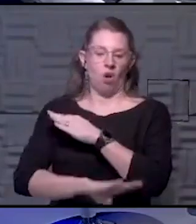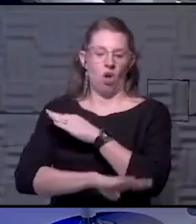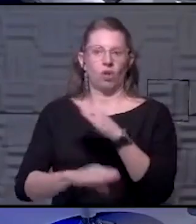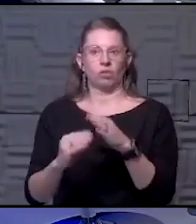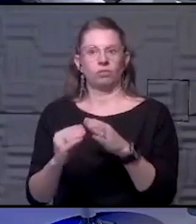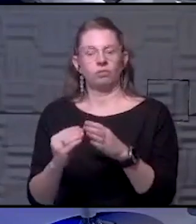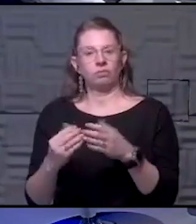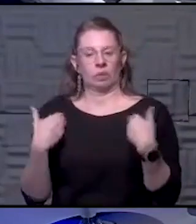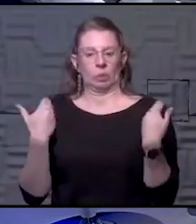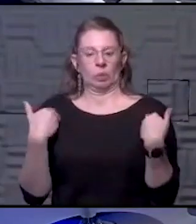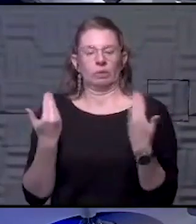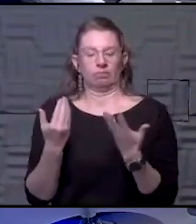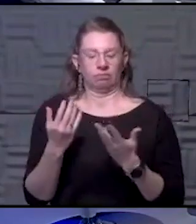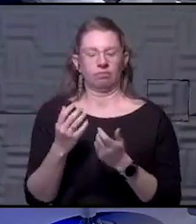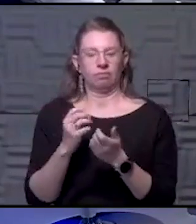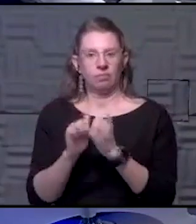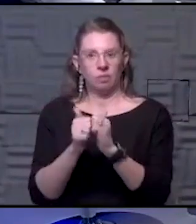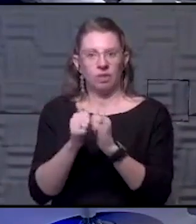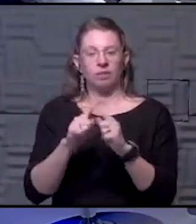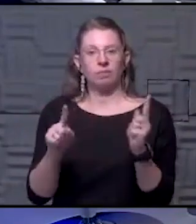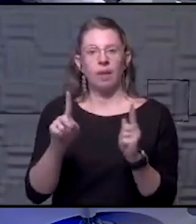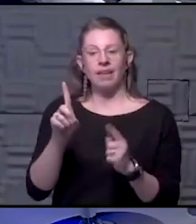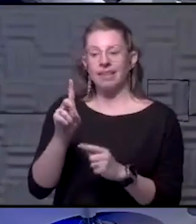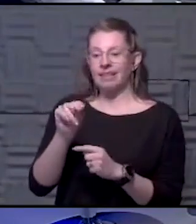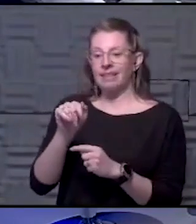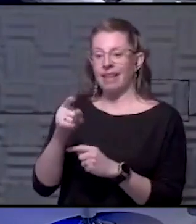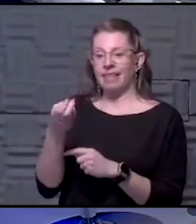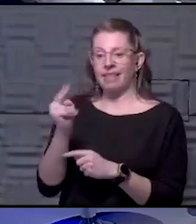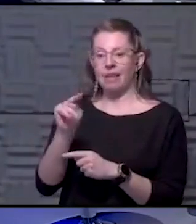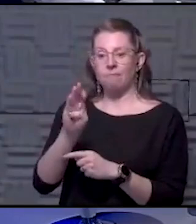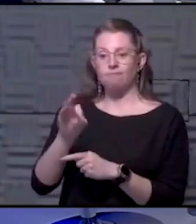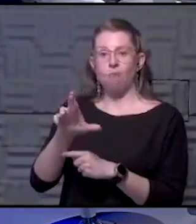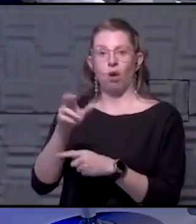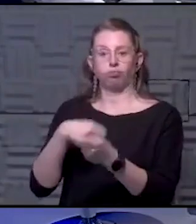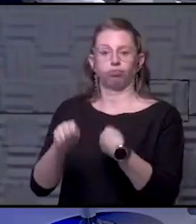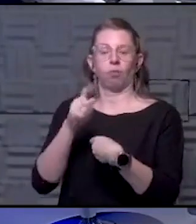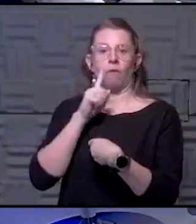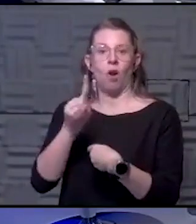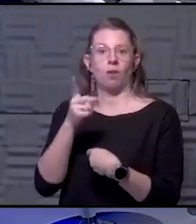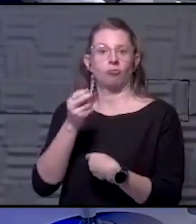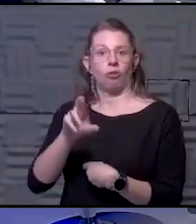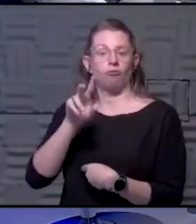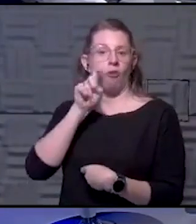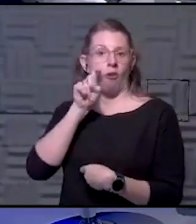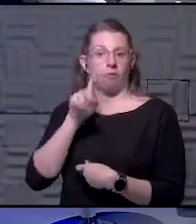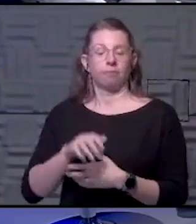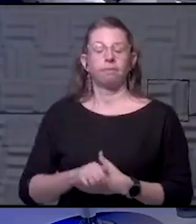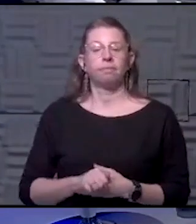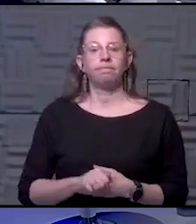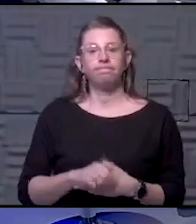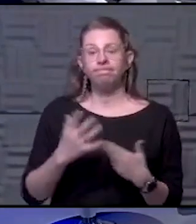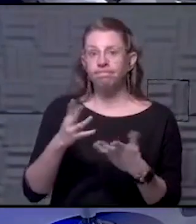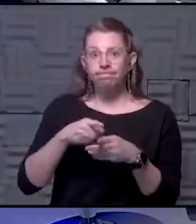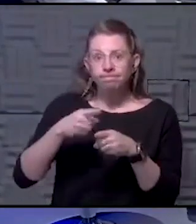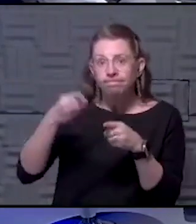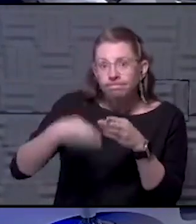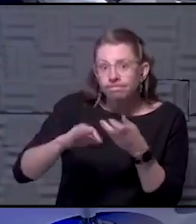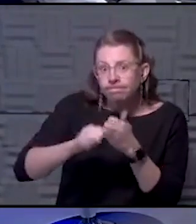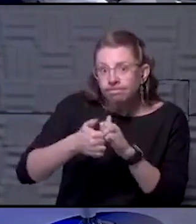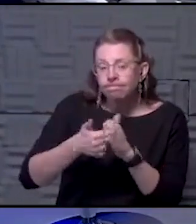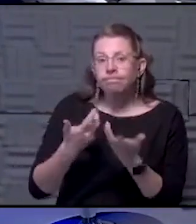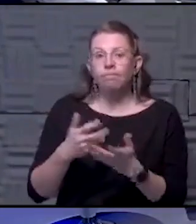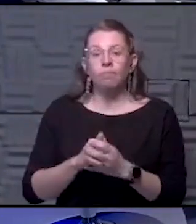it in this pandemic. But first, Nathan Barr sitting in for Doc Hawk. How we do over the weekend, Nate? Well, you know, the numbers